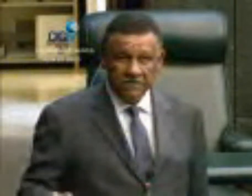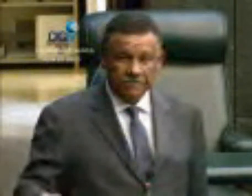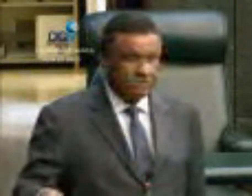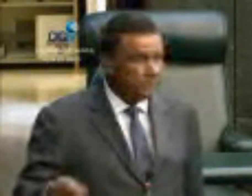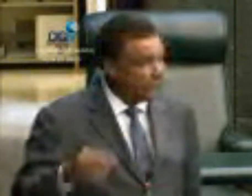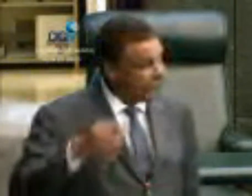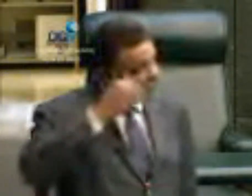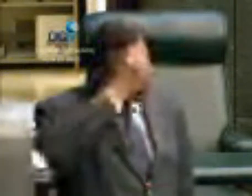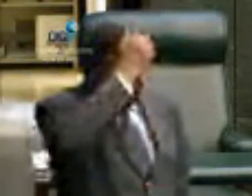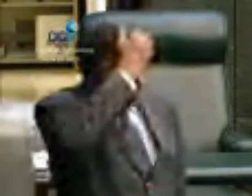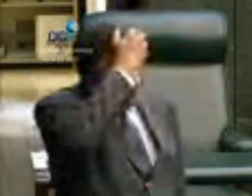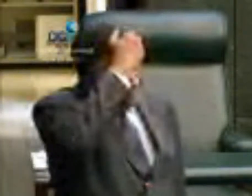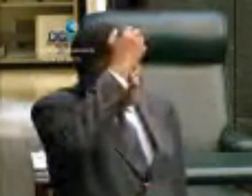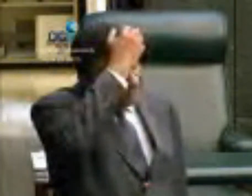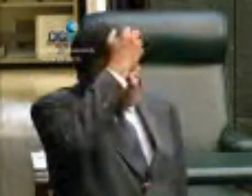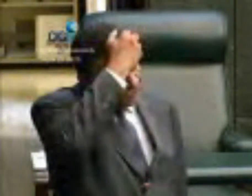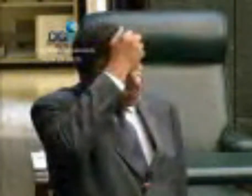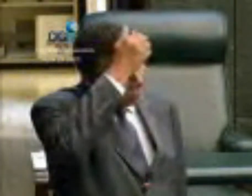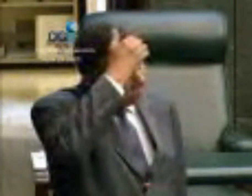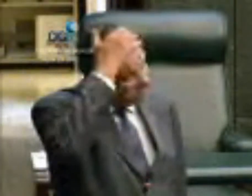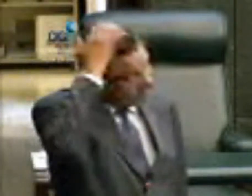identification equipment.